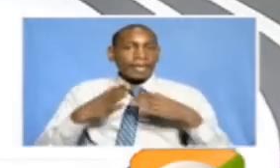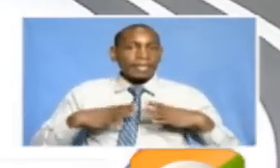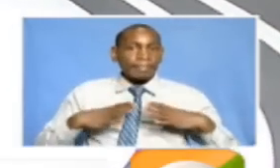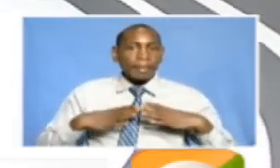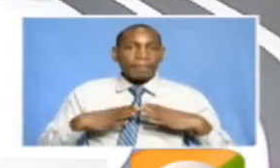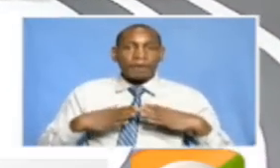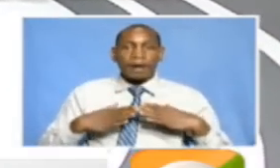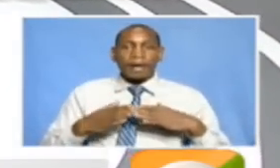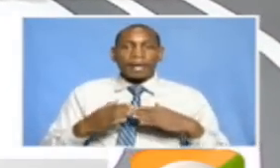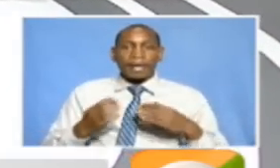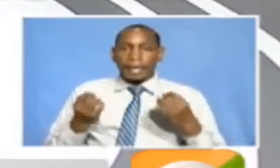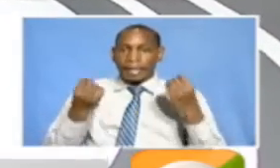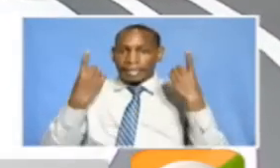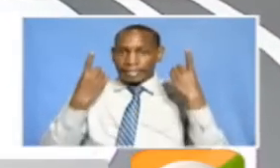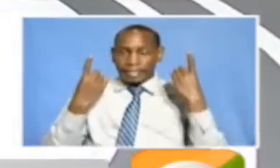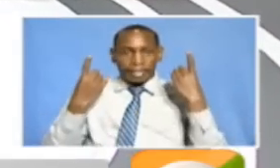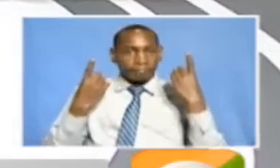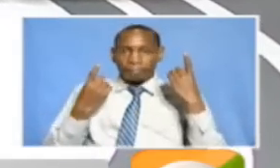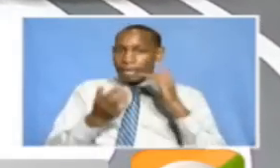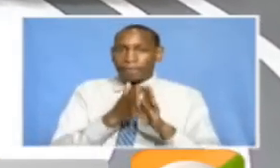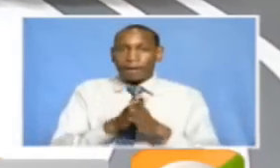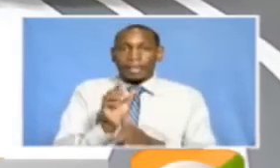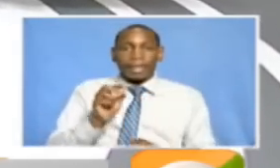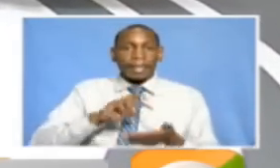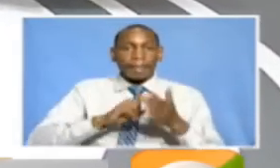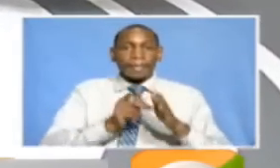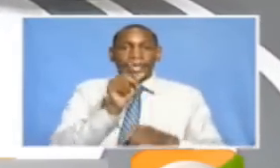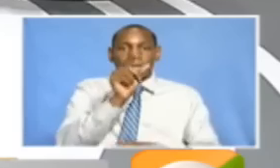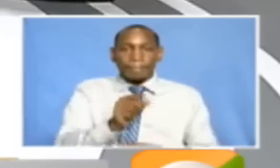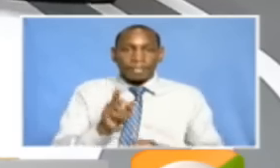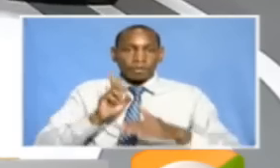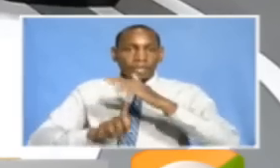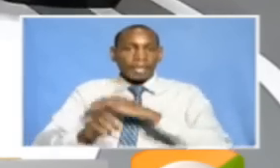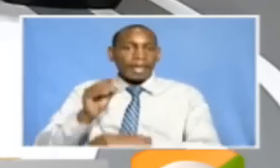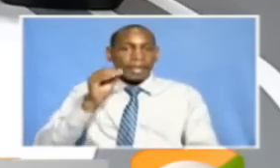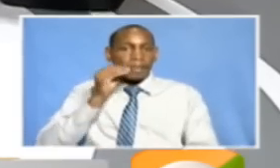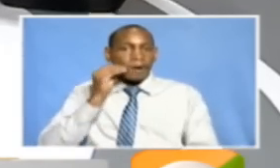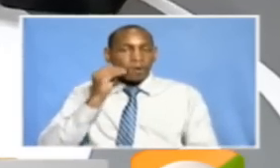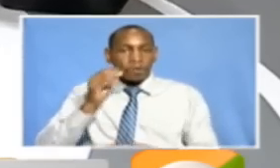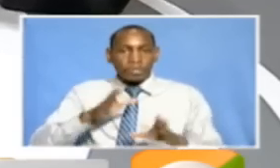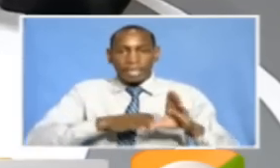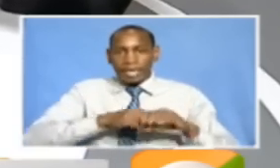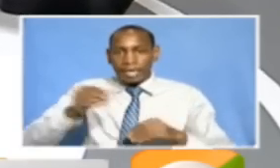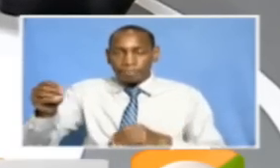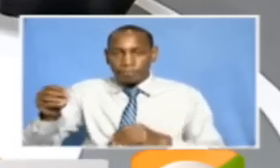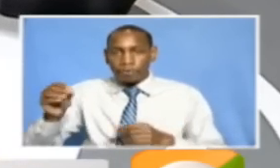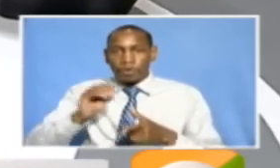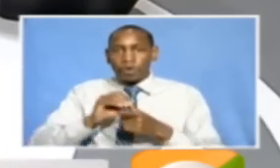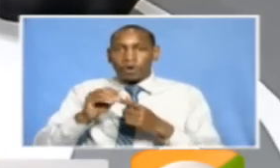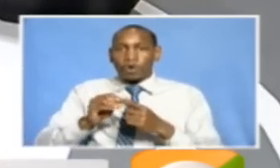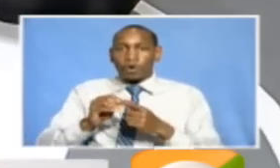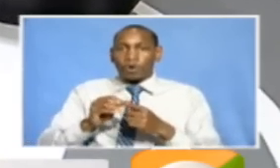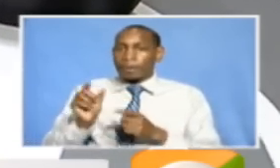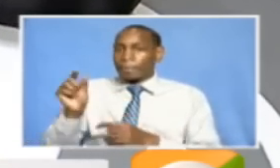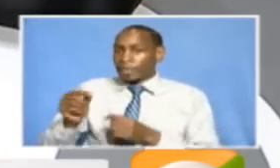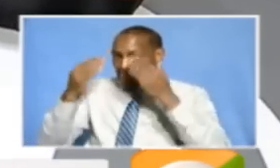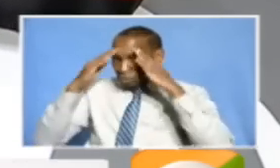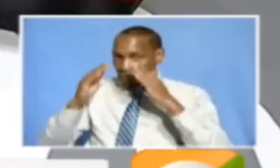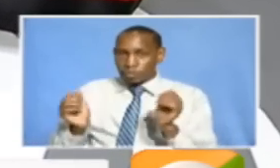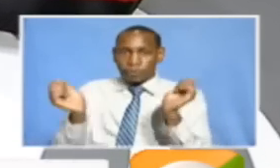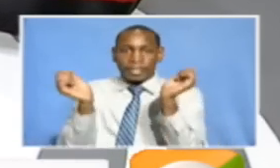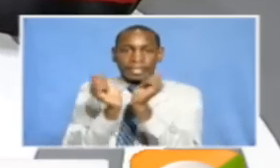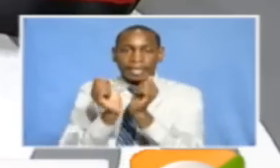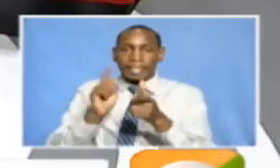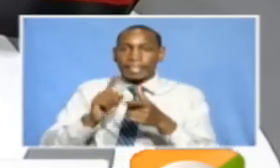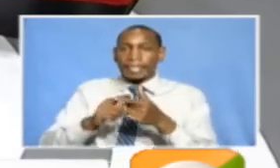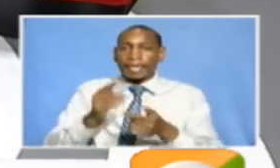this misconception that rape means, you know, someone burst into your house, dragged you out, or in a bush, a stranger ties you down and hurts you,